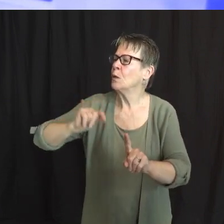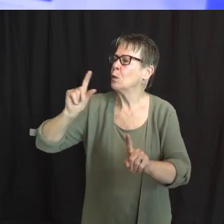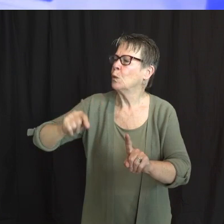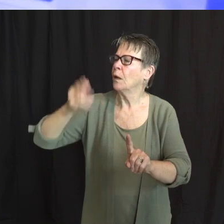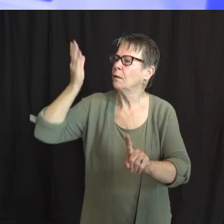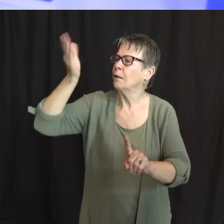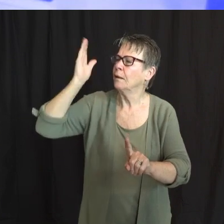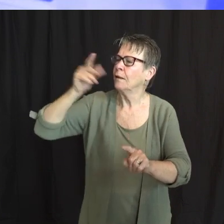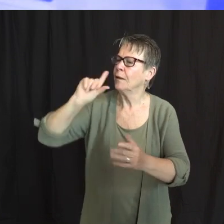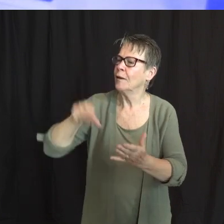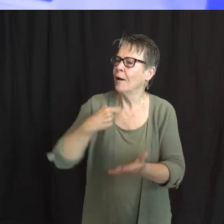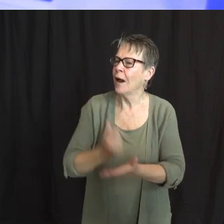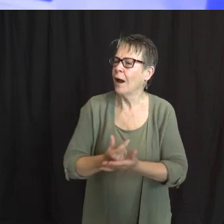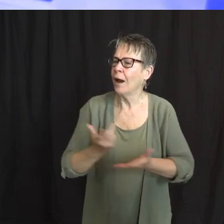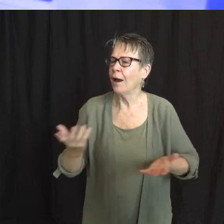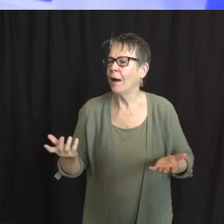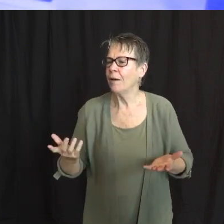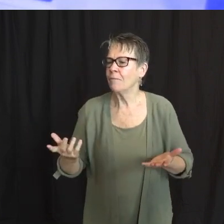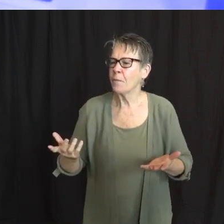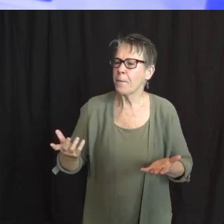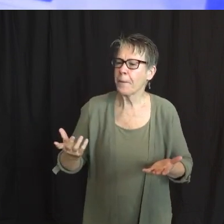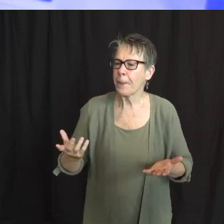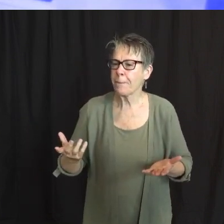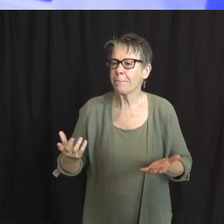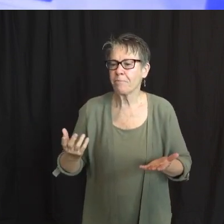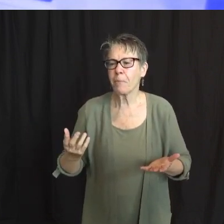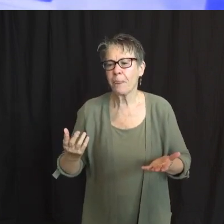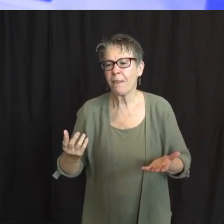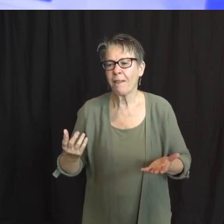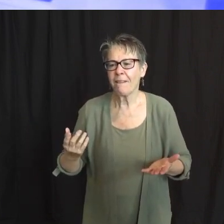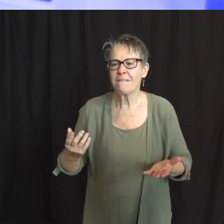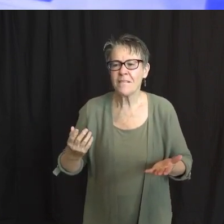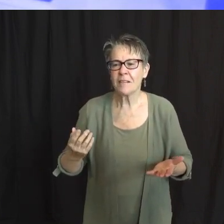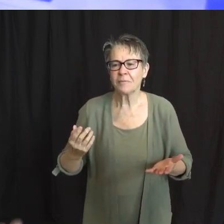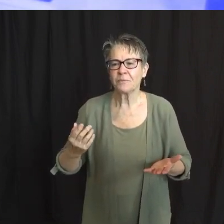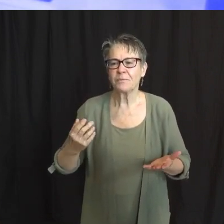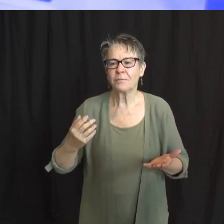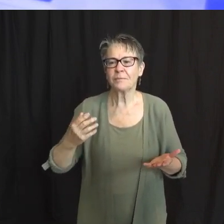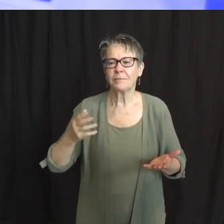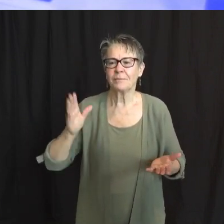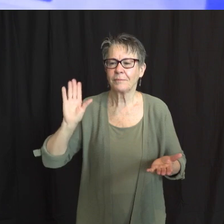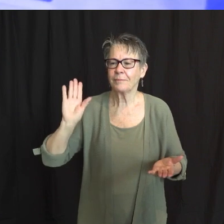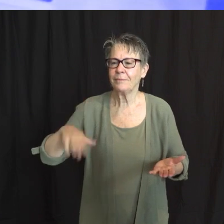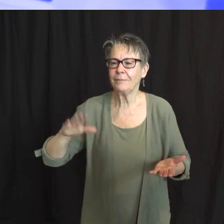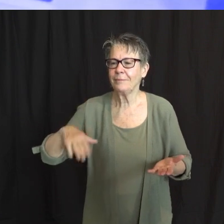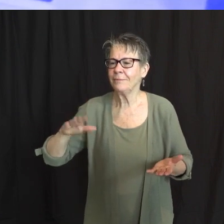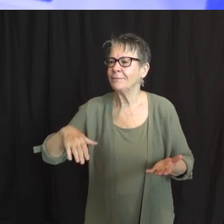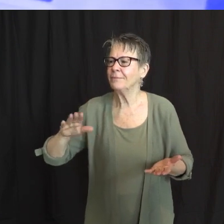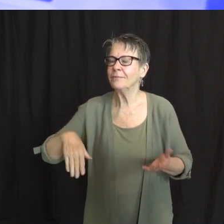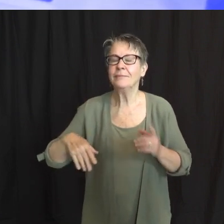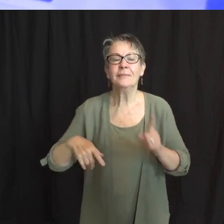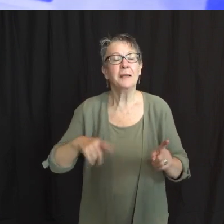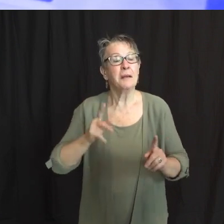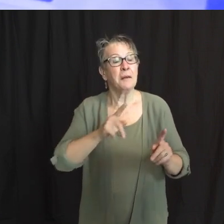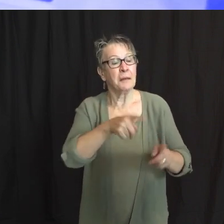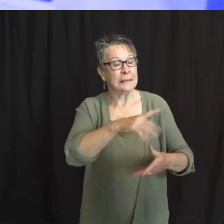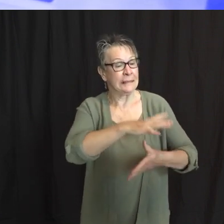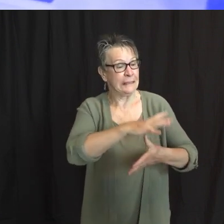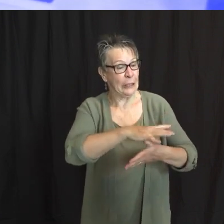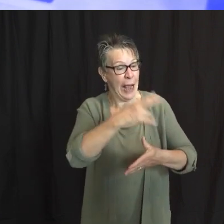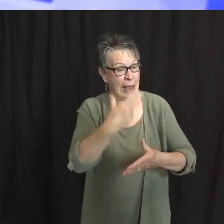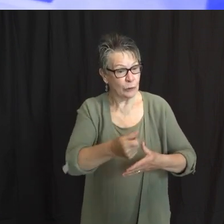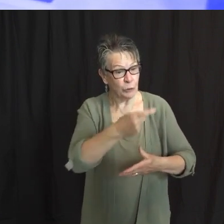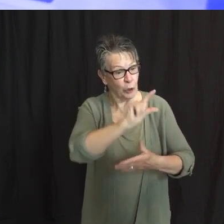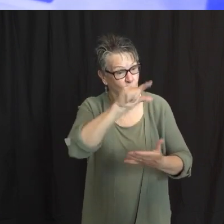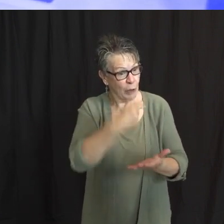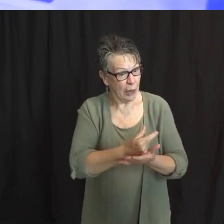off to college, are you going to be part of the group that brings solutions and you're a problem solver, or are you going to sit in the